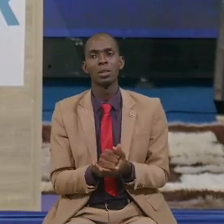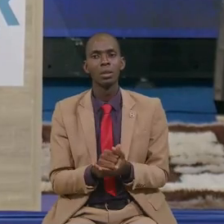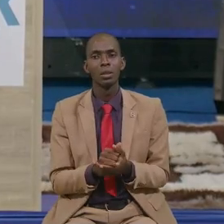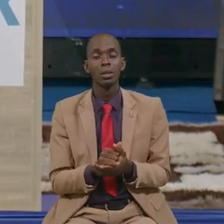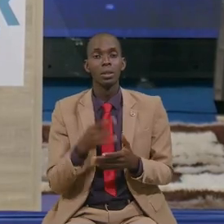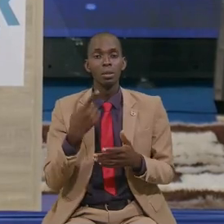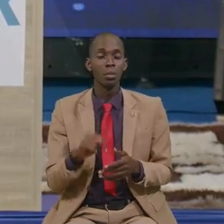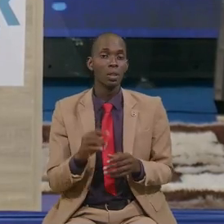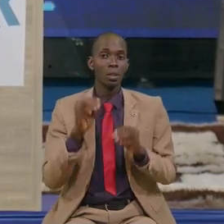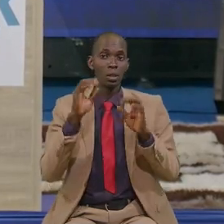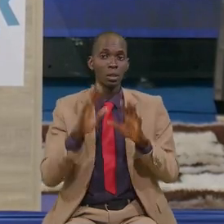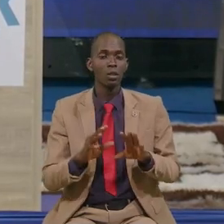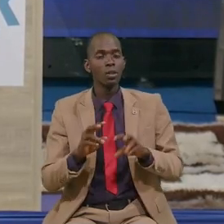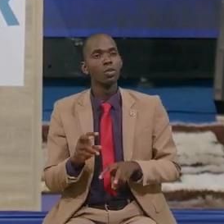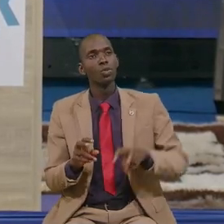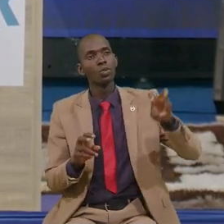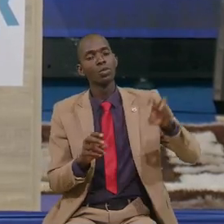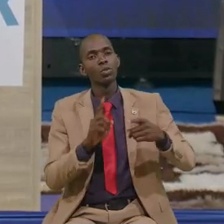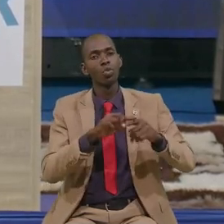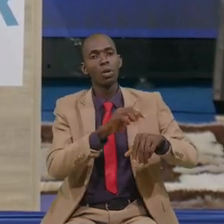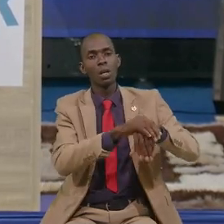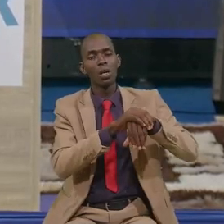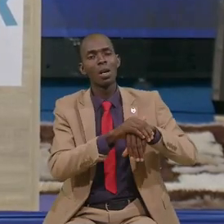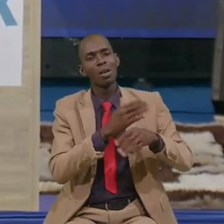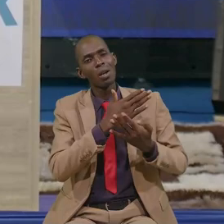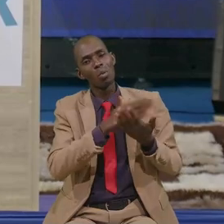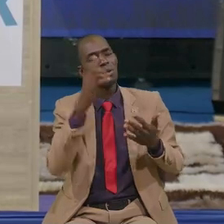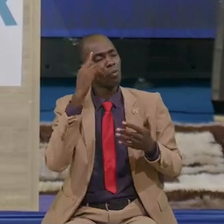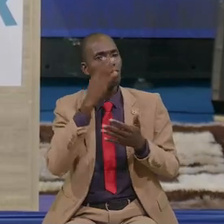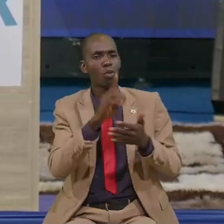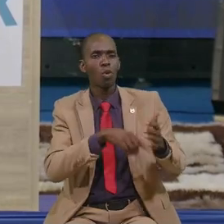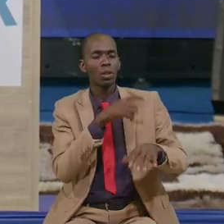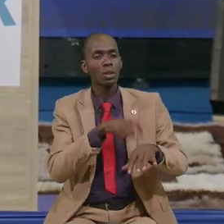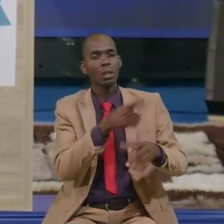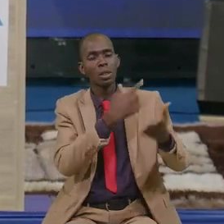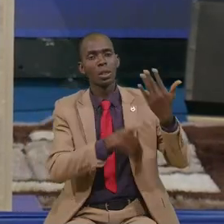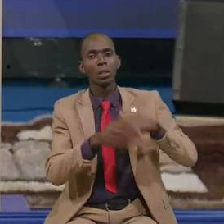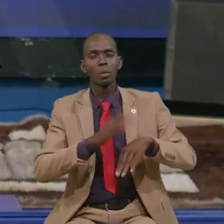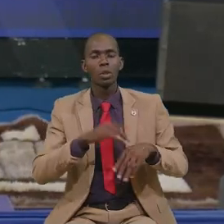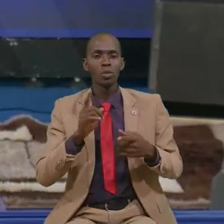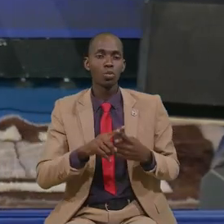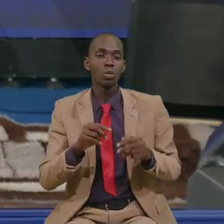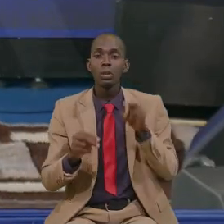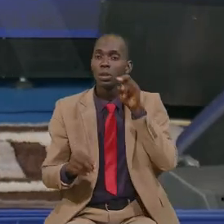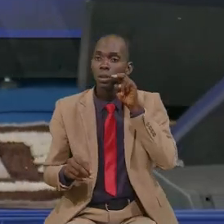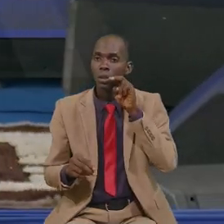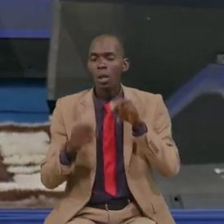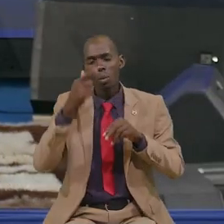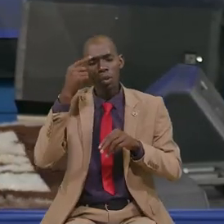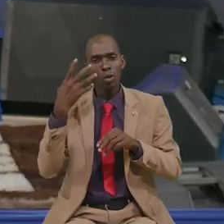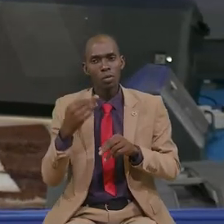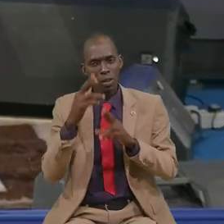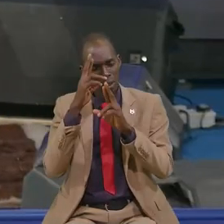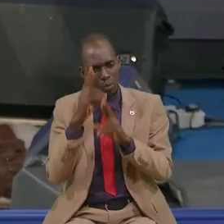England. He was away for a long time. And then he came to Nigeria. And because of the respect, you know, I had